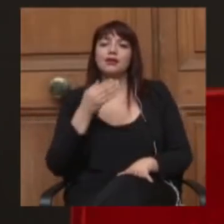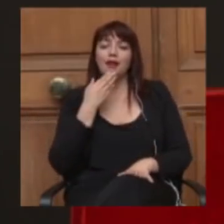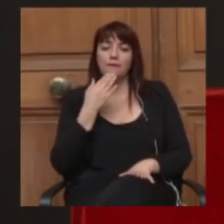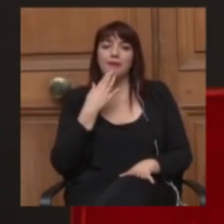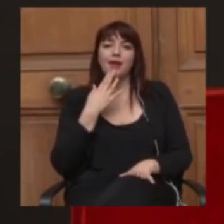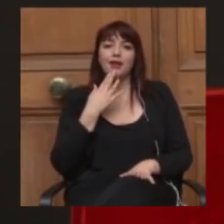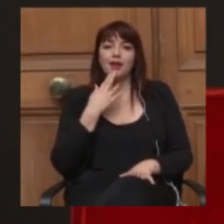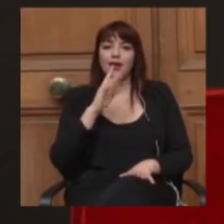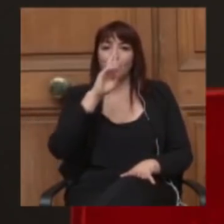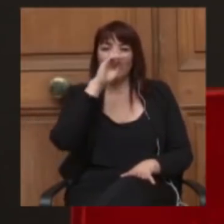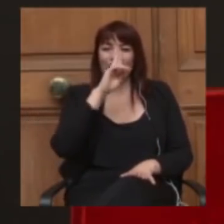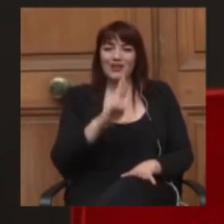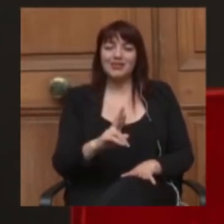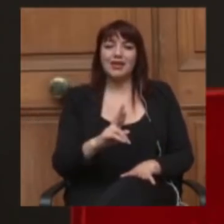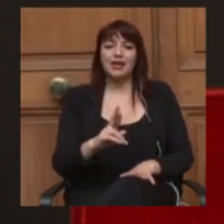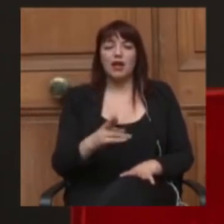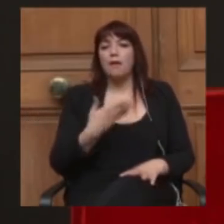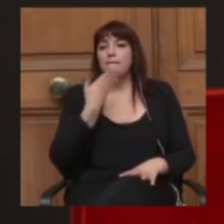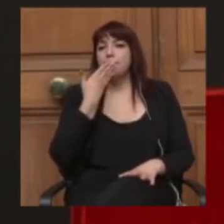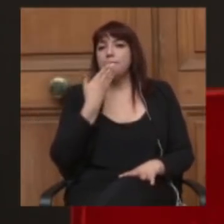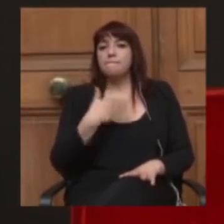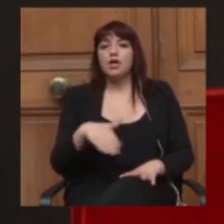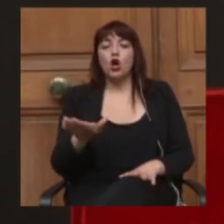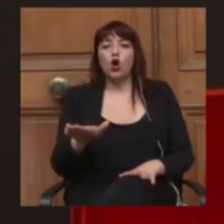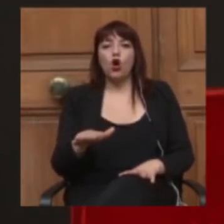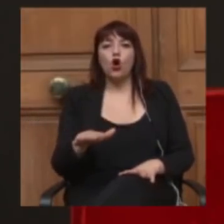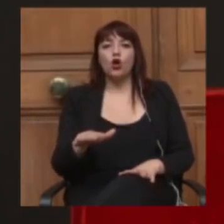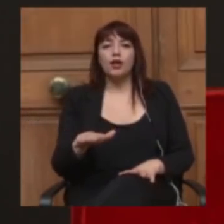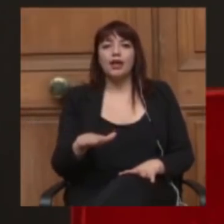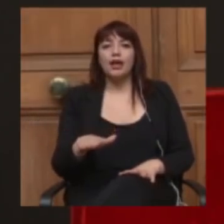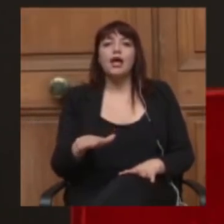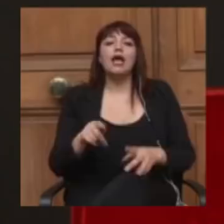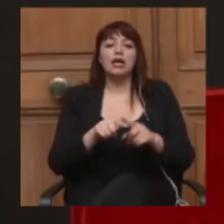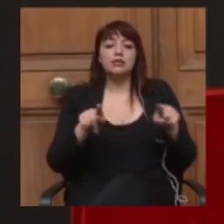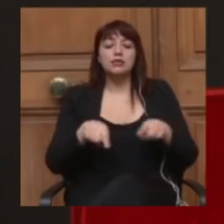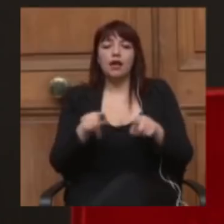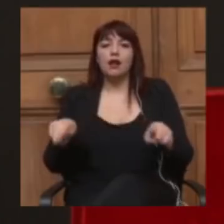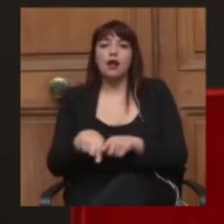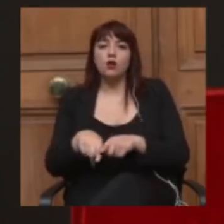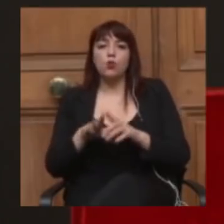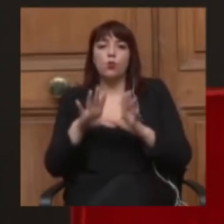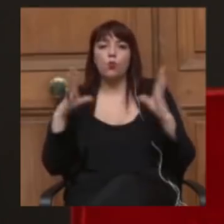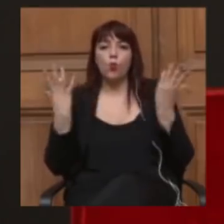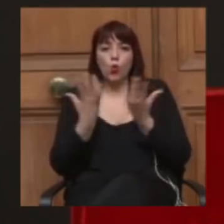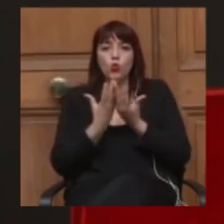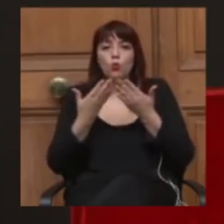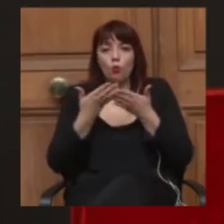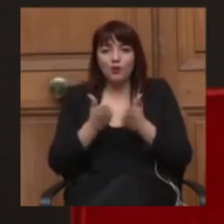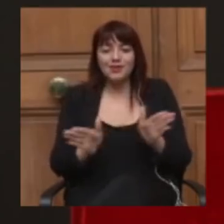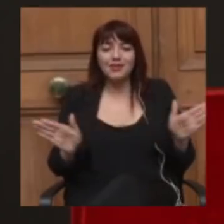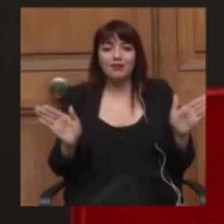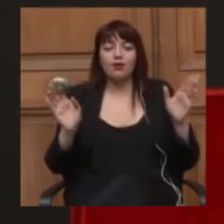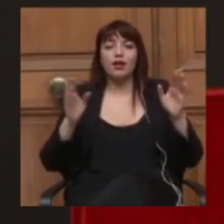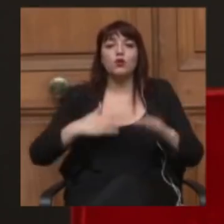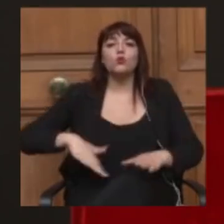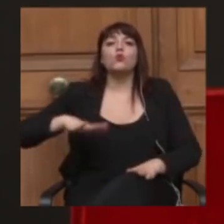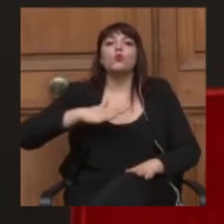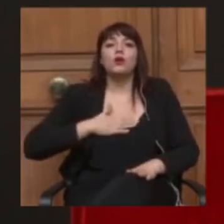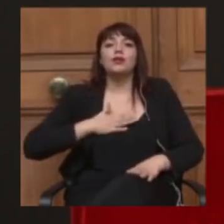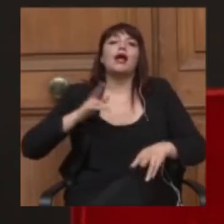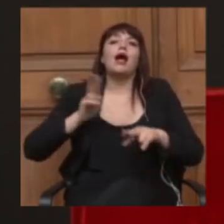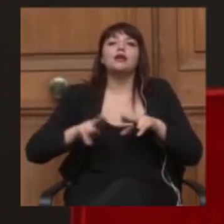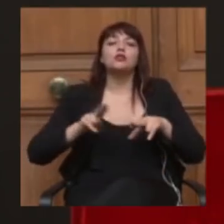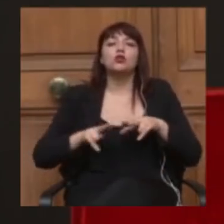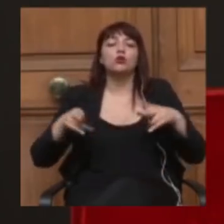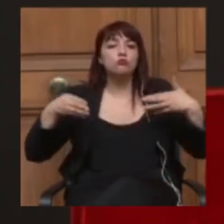best, theory opens up a possible world, and our action requires a sense of the